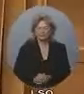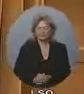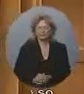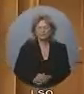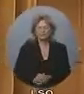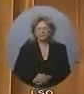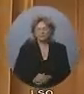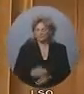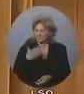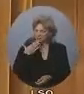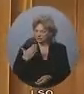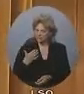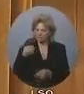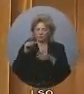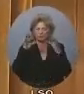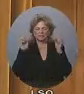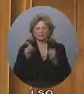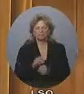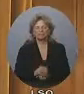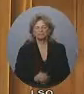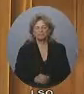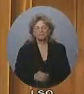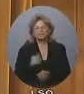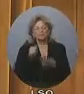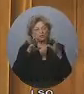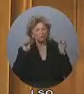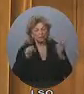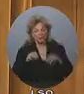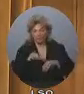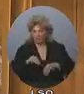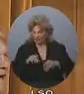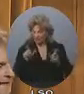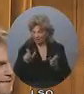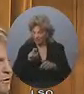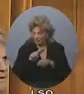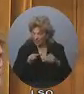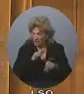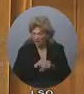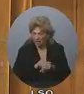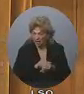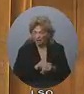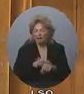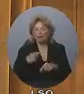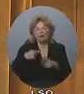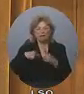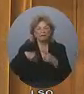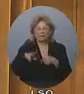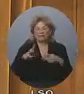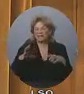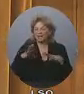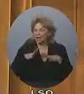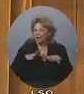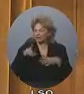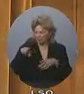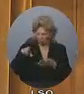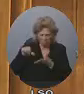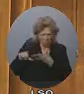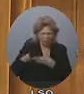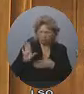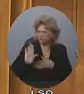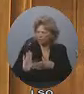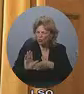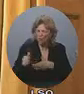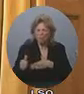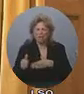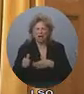Speaker, the Minister of National Defense was on leave at his own expense. He was called back on very short